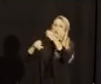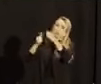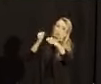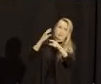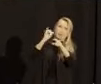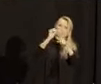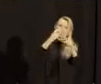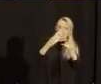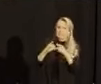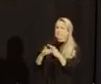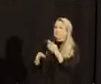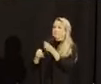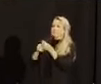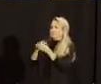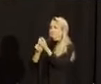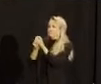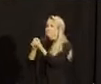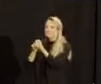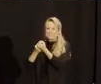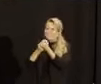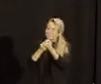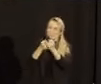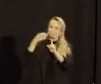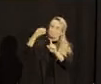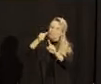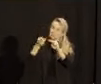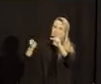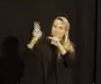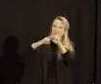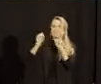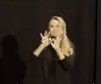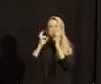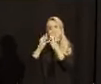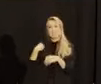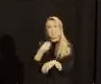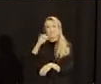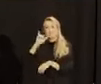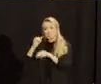that our family caregivers are paid. Related to this,